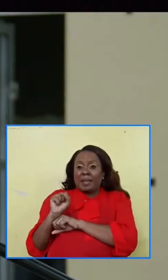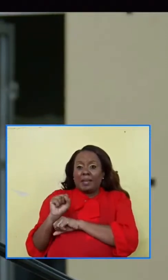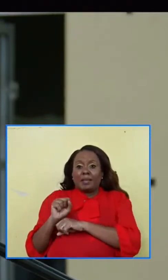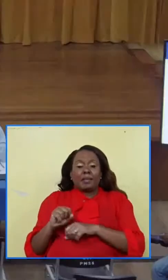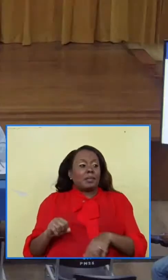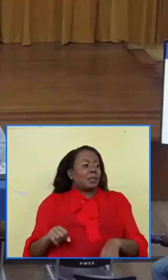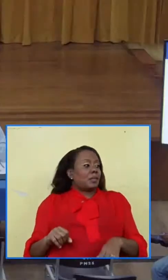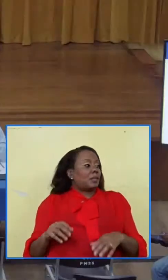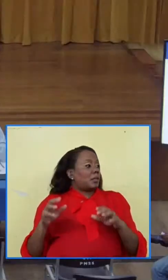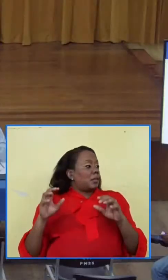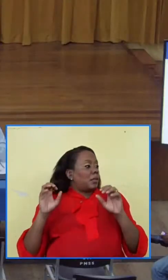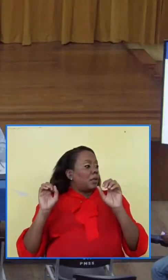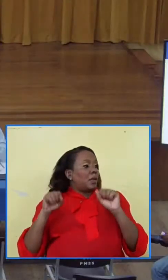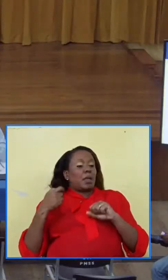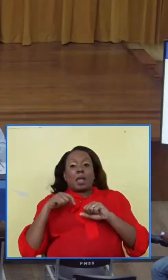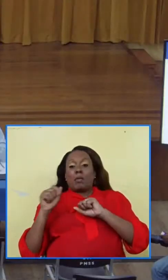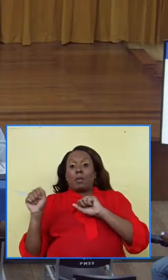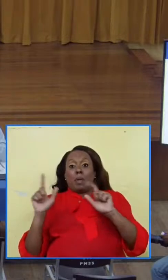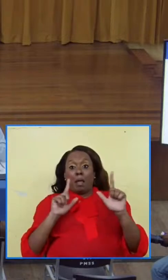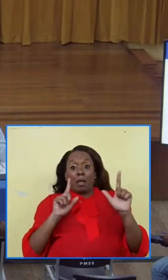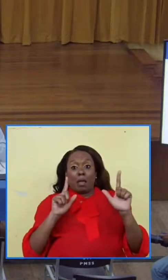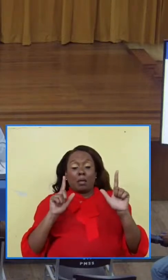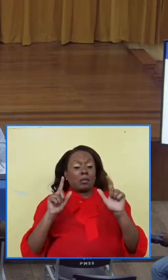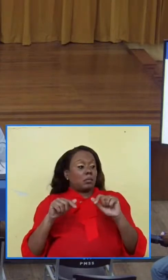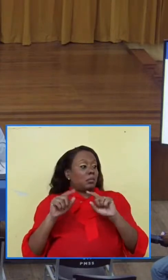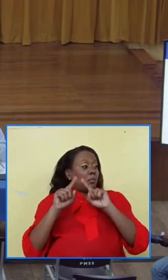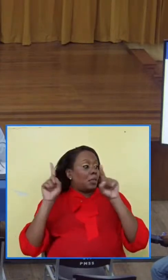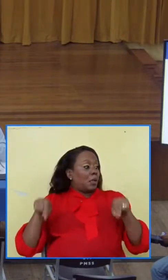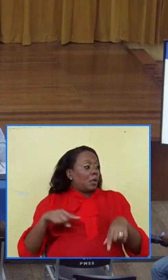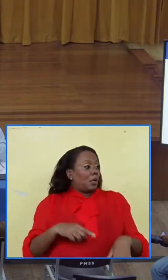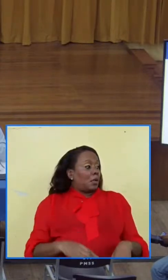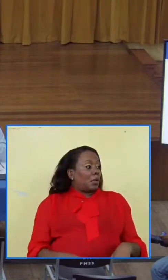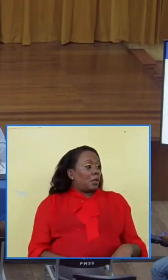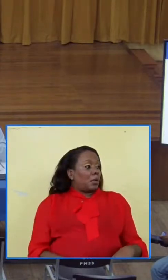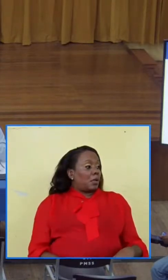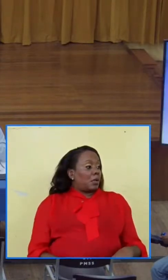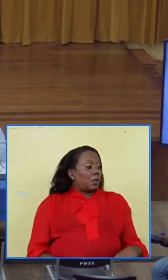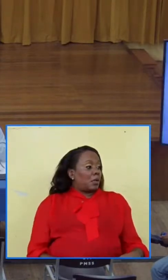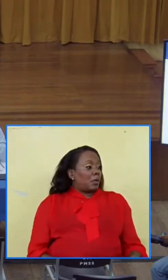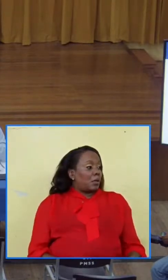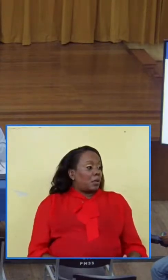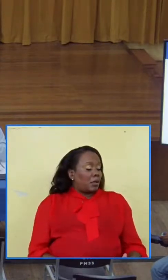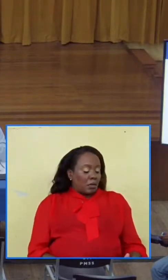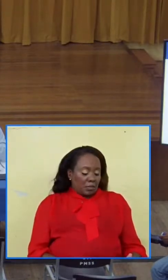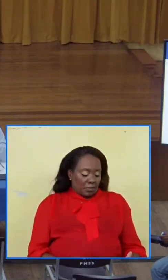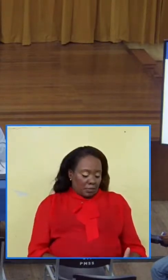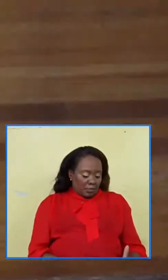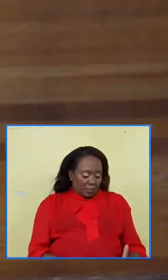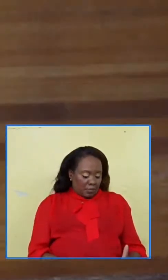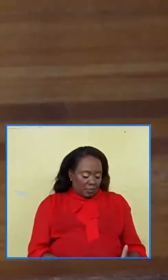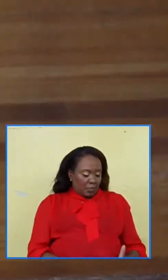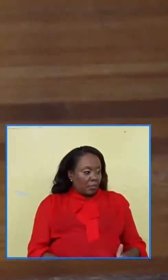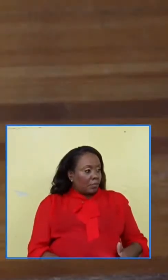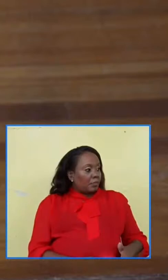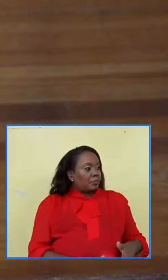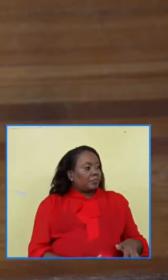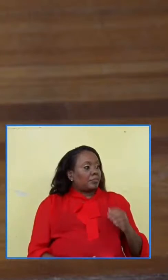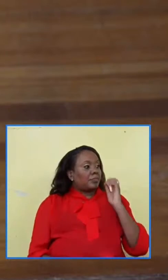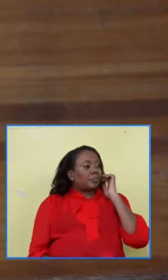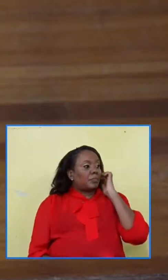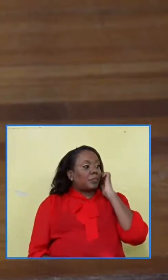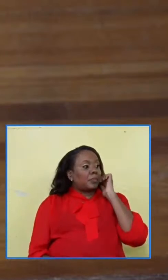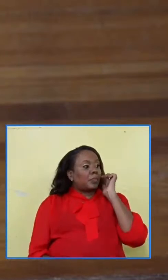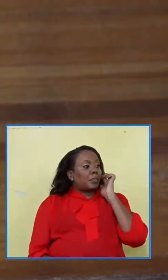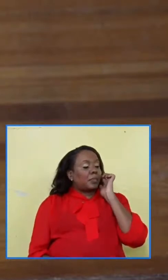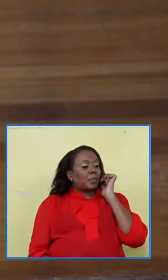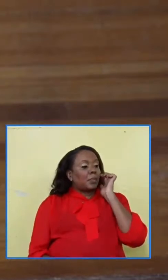close? We can pull up that chart page. You know, the economy is the key here, because a healthy economy creates jobs for people